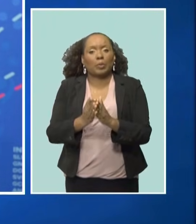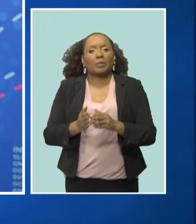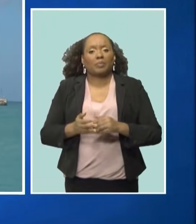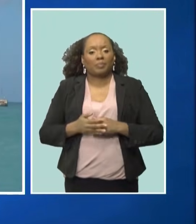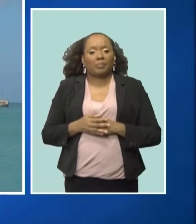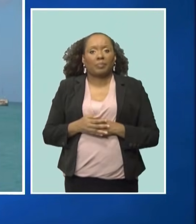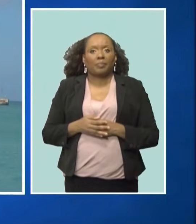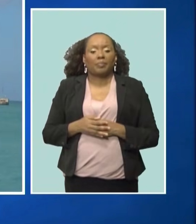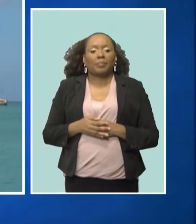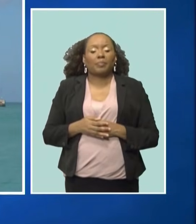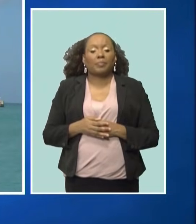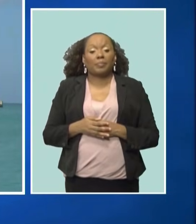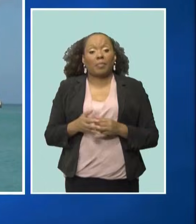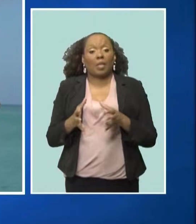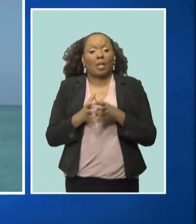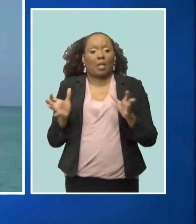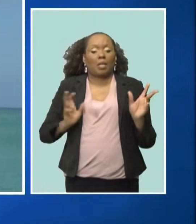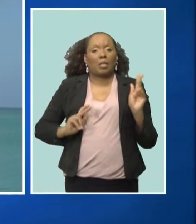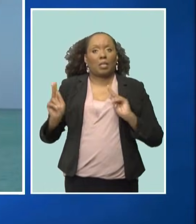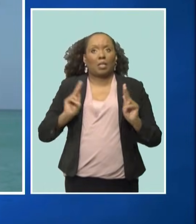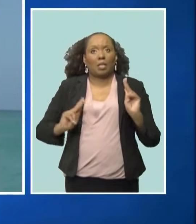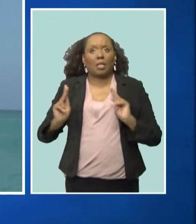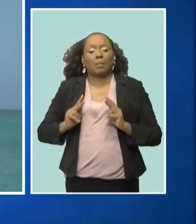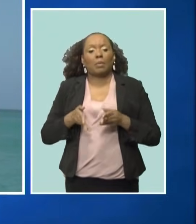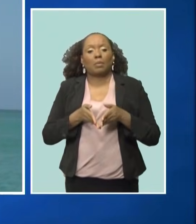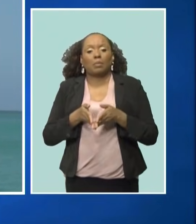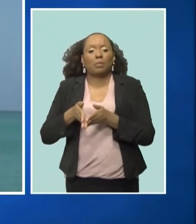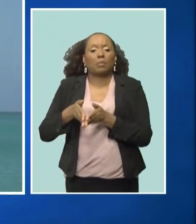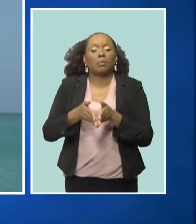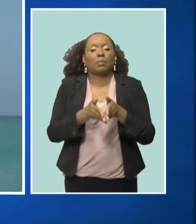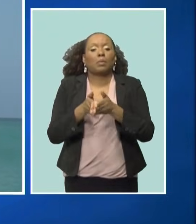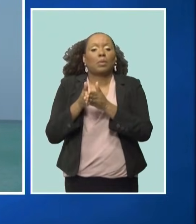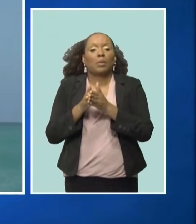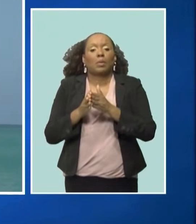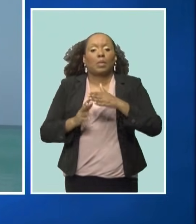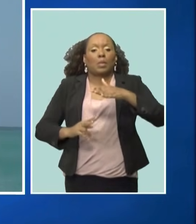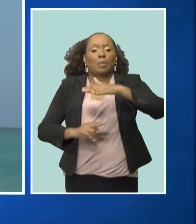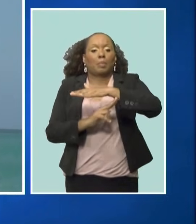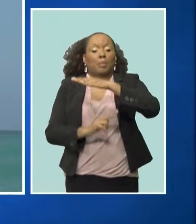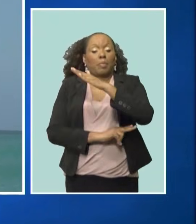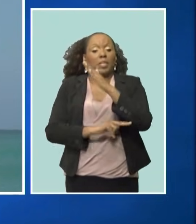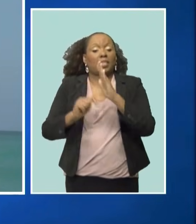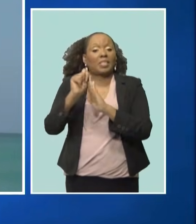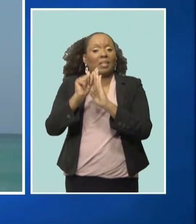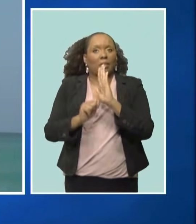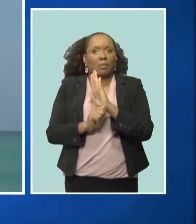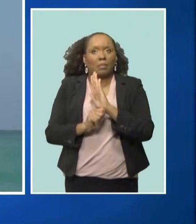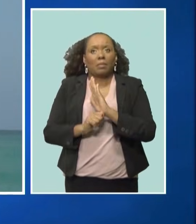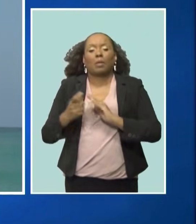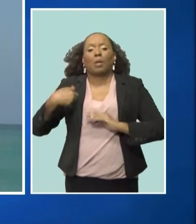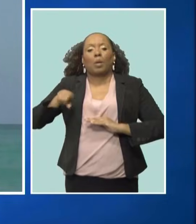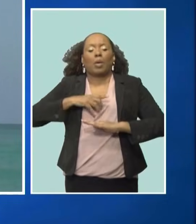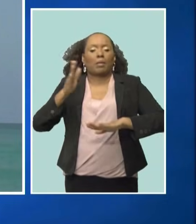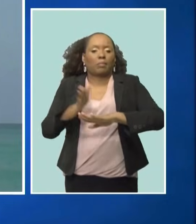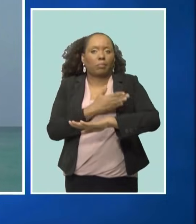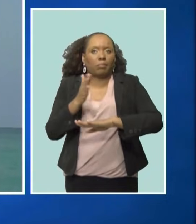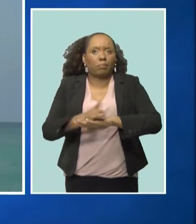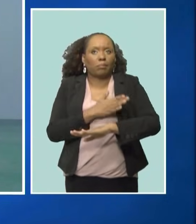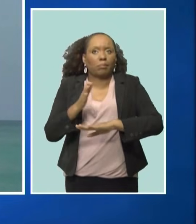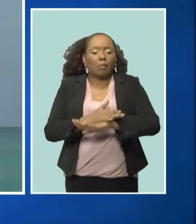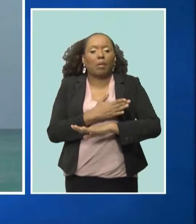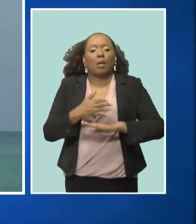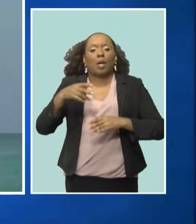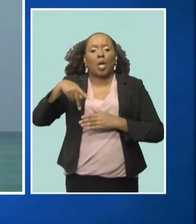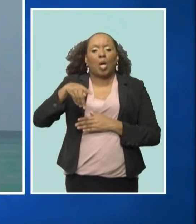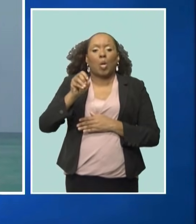And while an increasing number of cruise passengers sail into the Bridgetown port, Barbados continues to enhance its port infrastructure